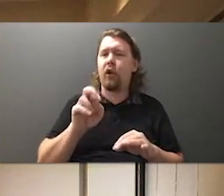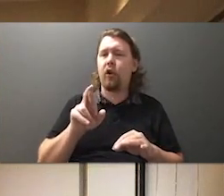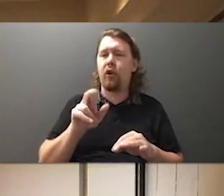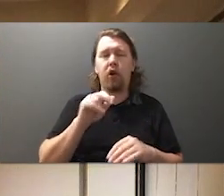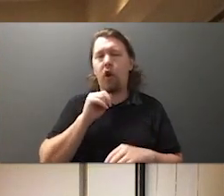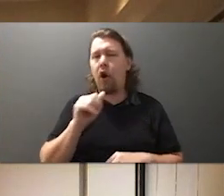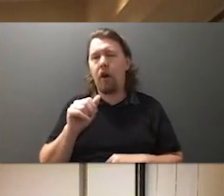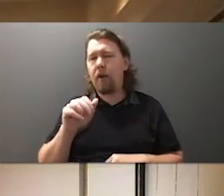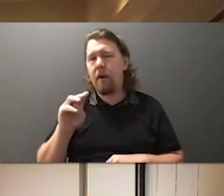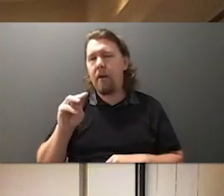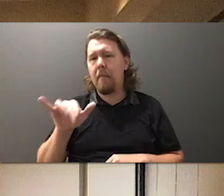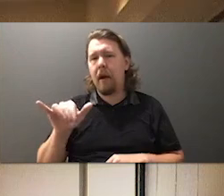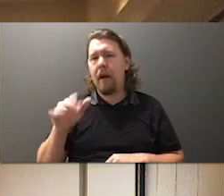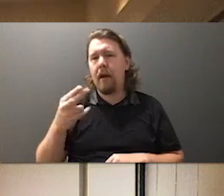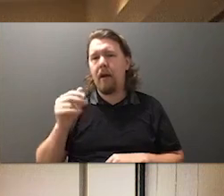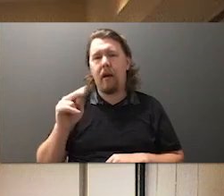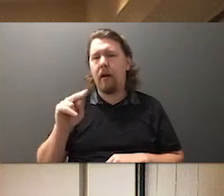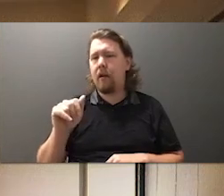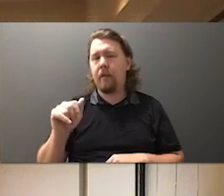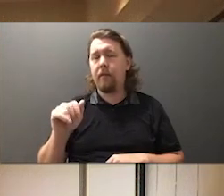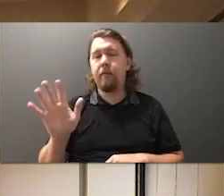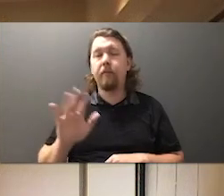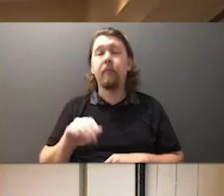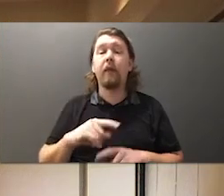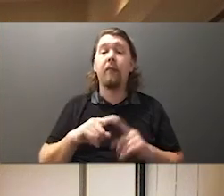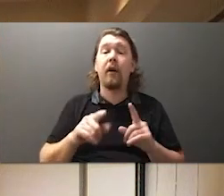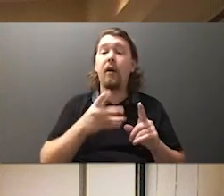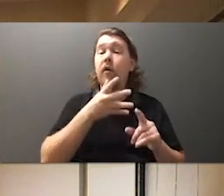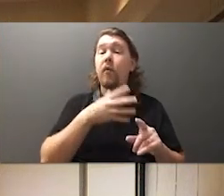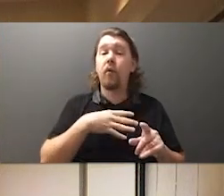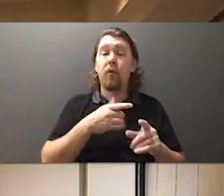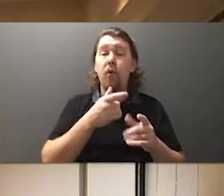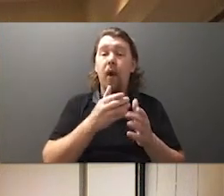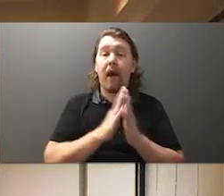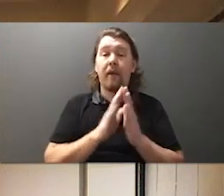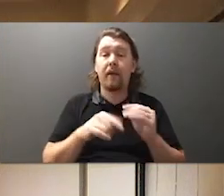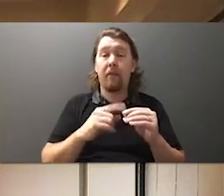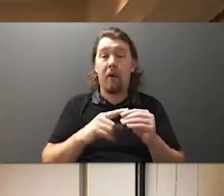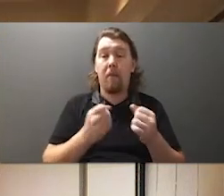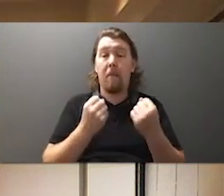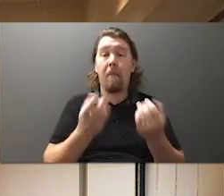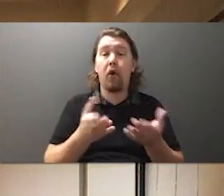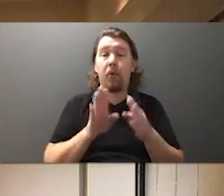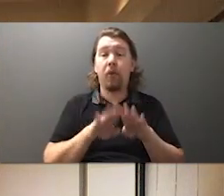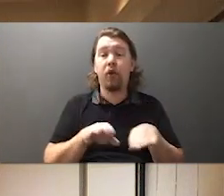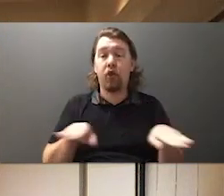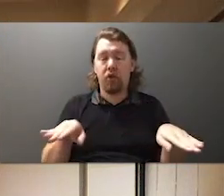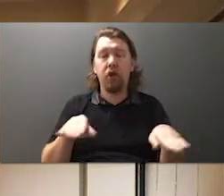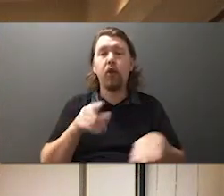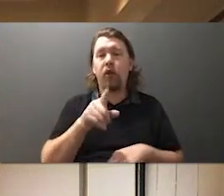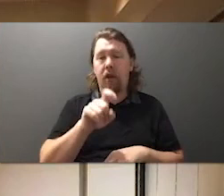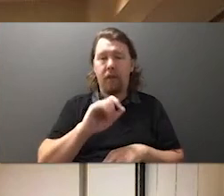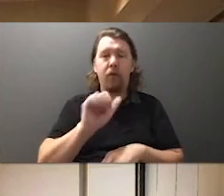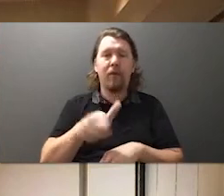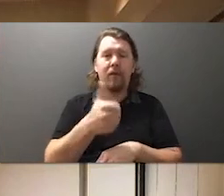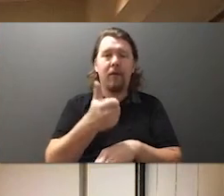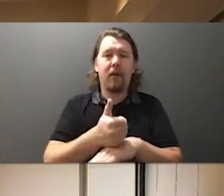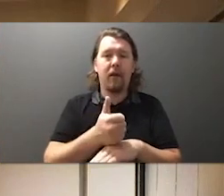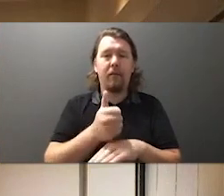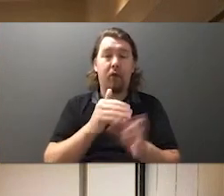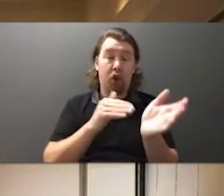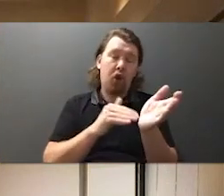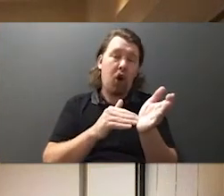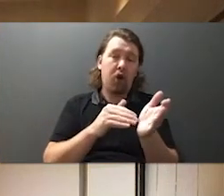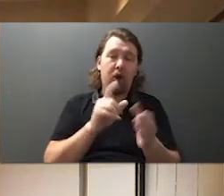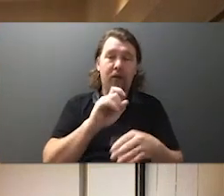just be the My Navigator for that individual child. Now, for the lady who asked about multiple children, they would have to set up,